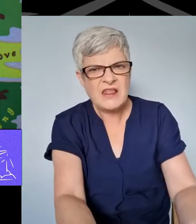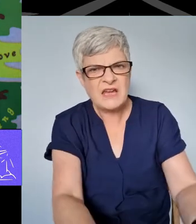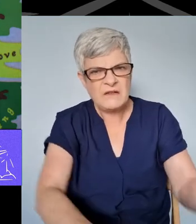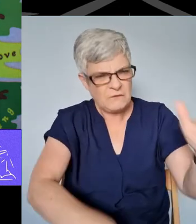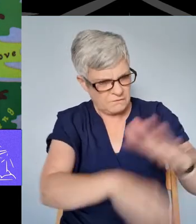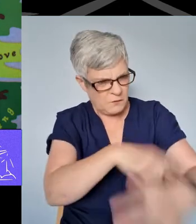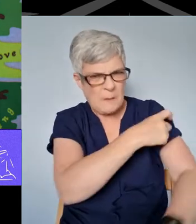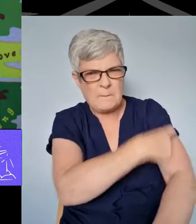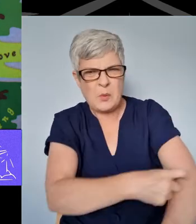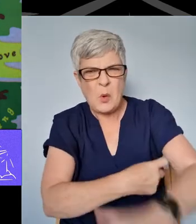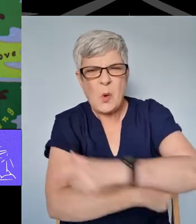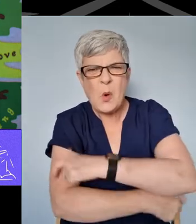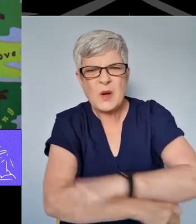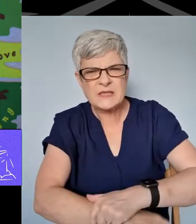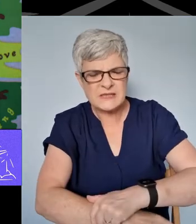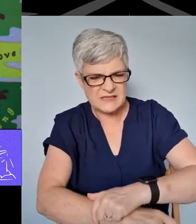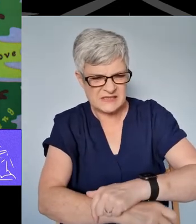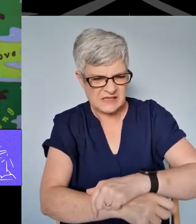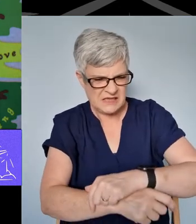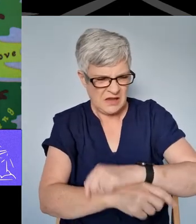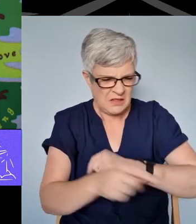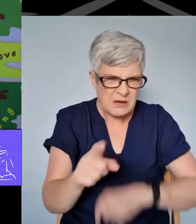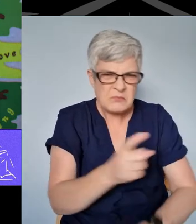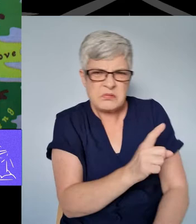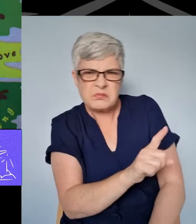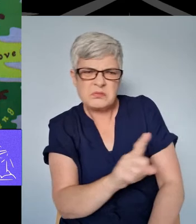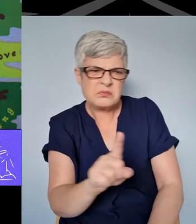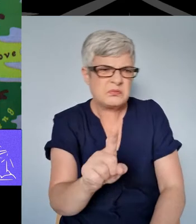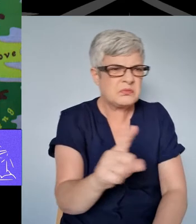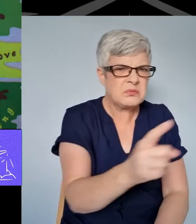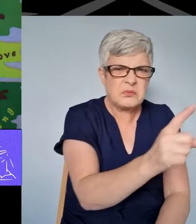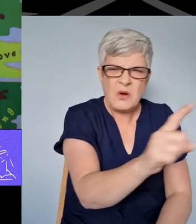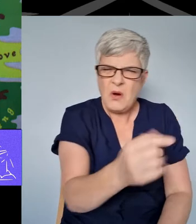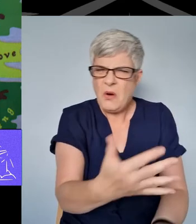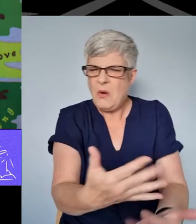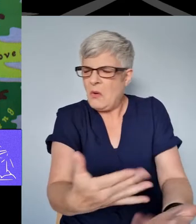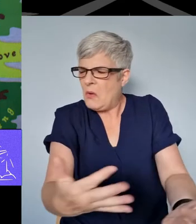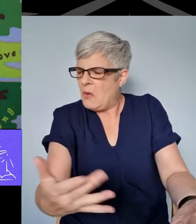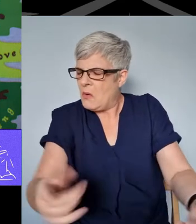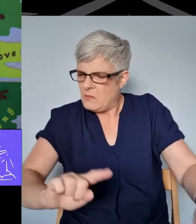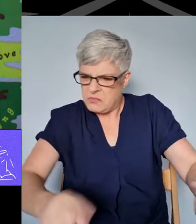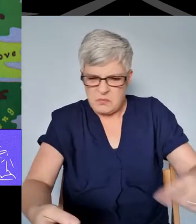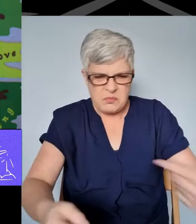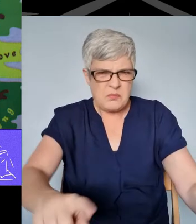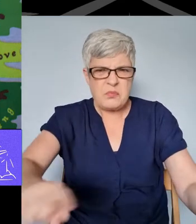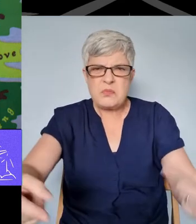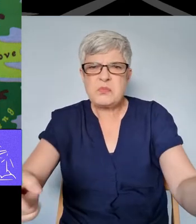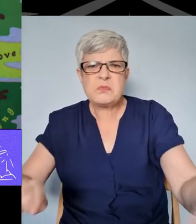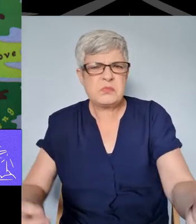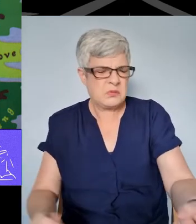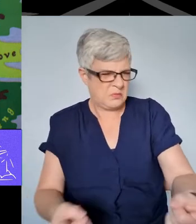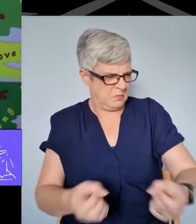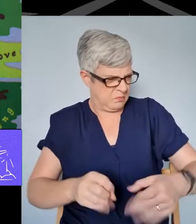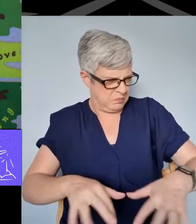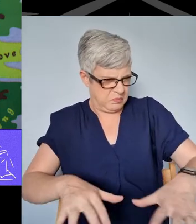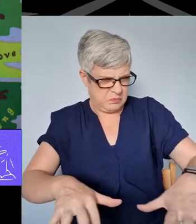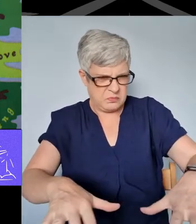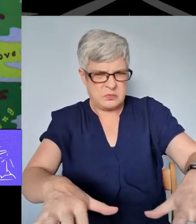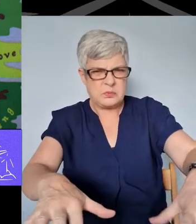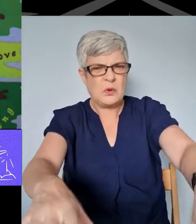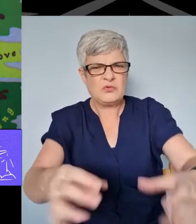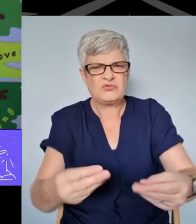bones. He led me to and fro among them, and I saw a great many bones on the floor of the valley, bones that were very